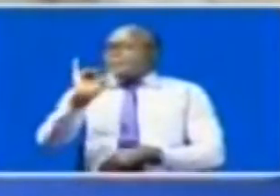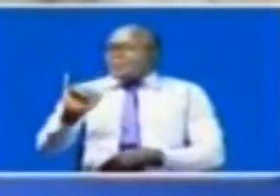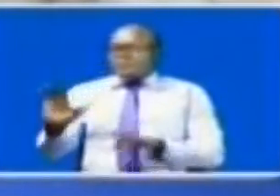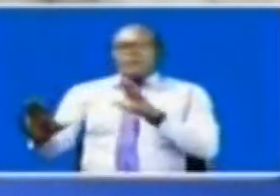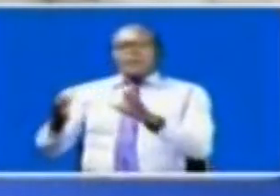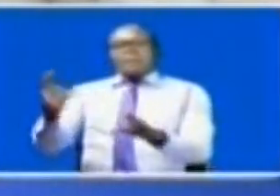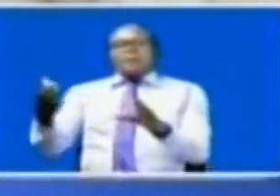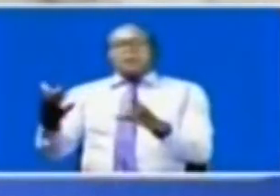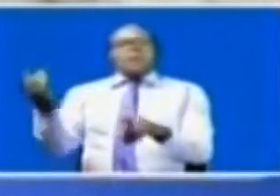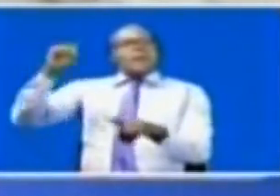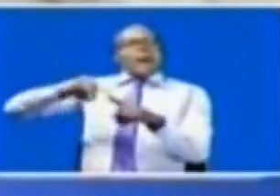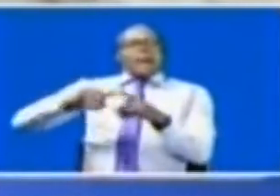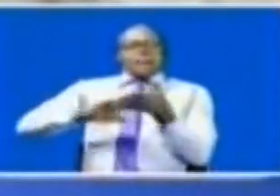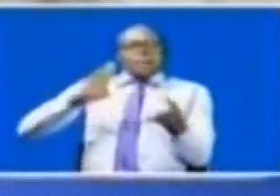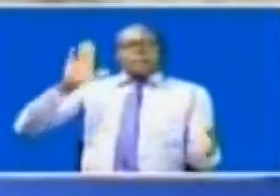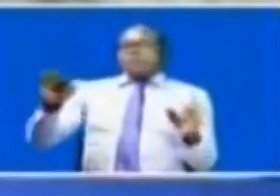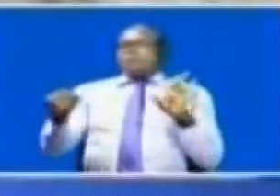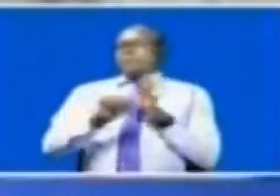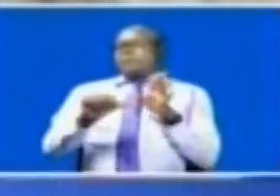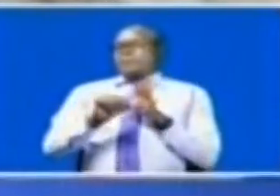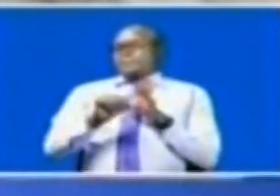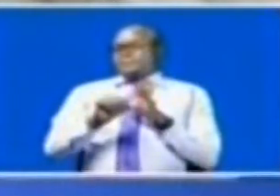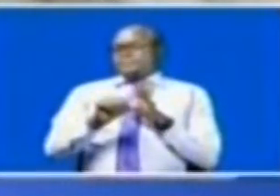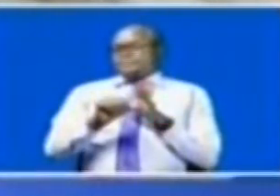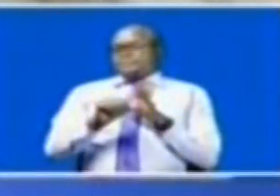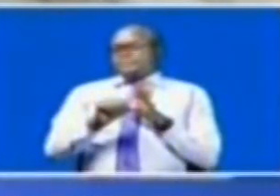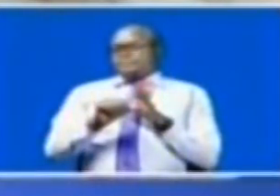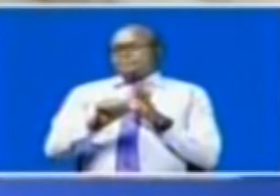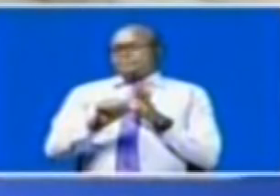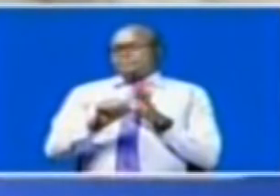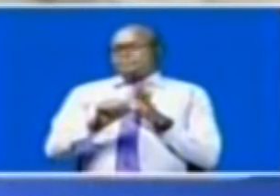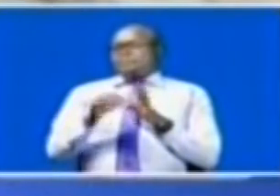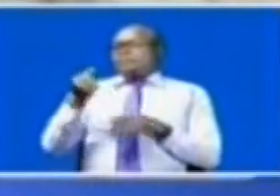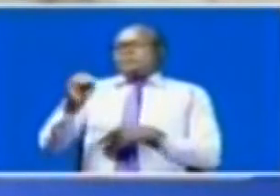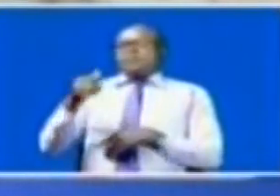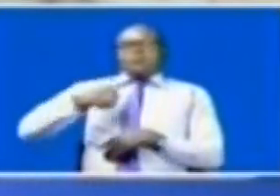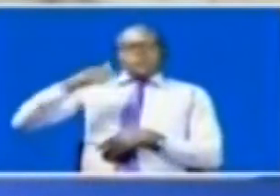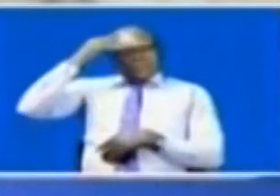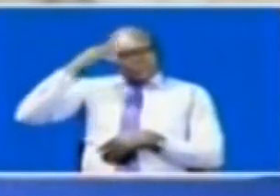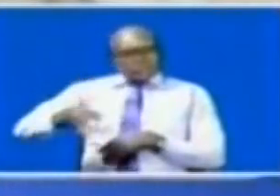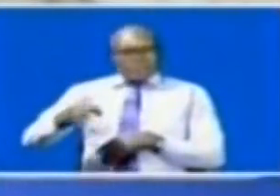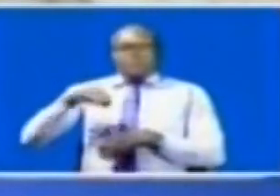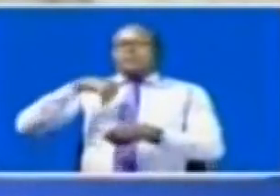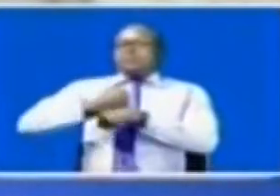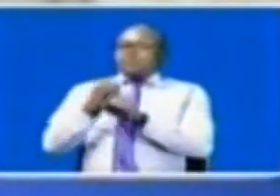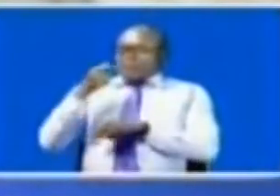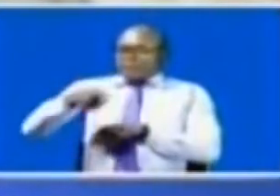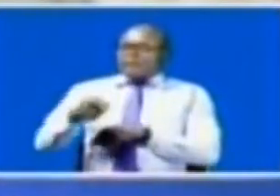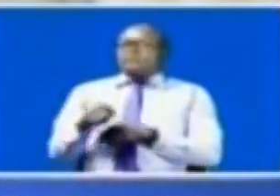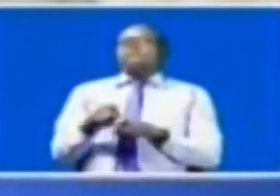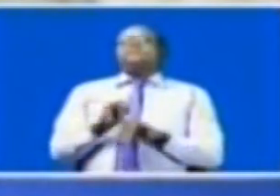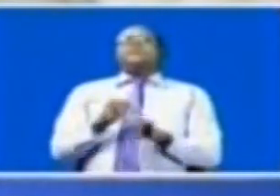hizo chemicals zenye ziko kwa chlorine, alafu ingie kwa tumbo itasababisha tena machungu. Sasa tumeona tukuje na ndimu. Ndimu